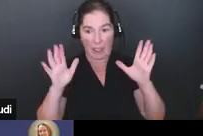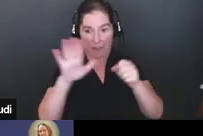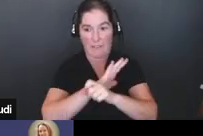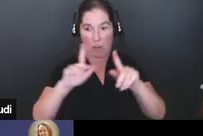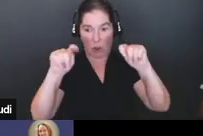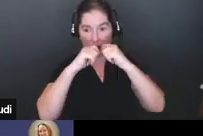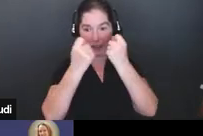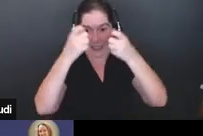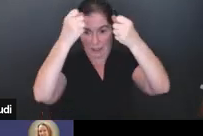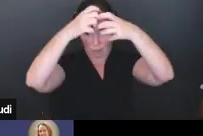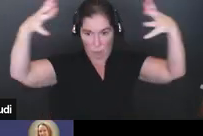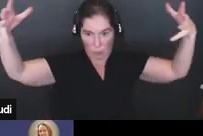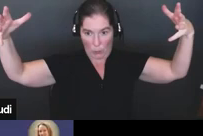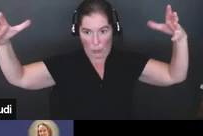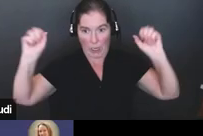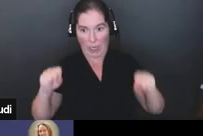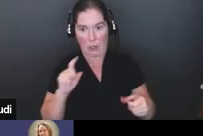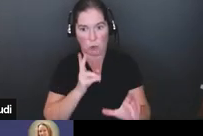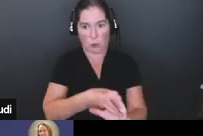to this channel.